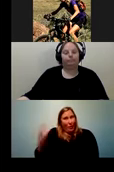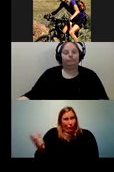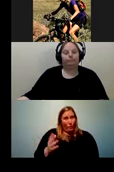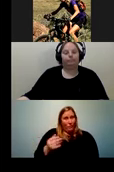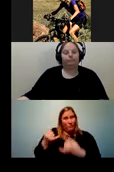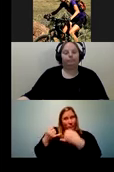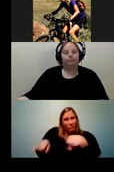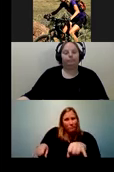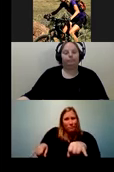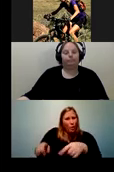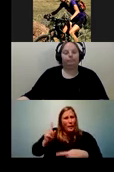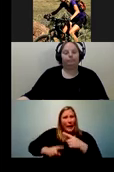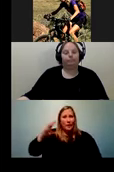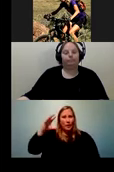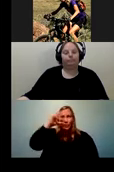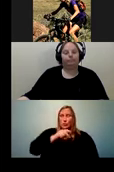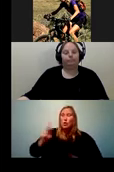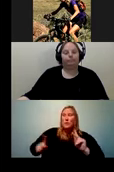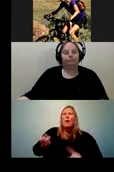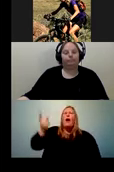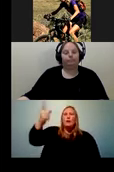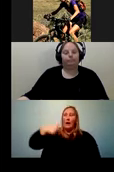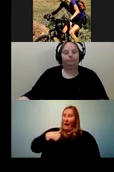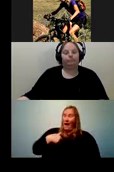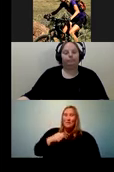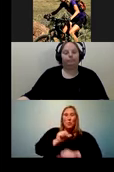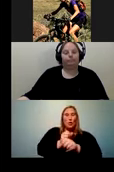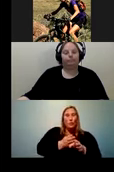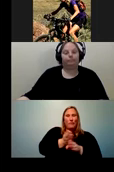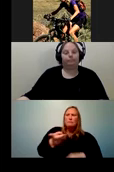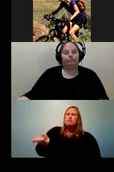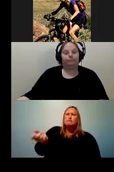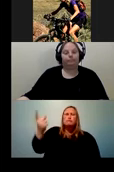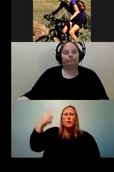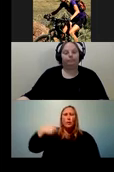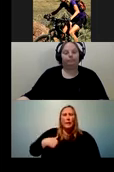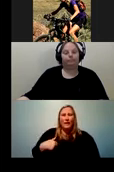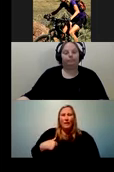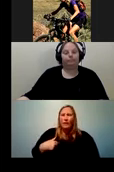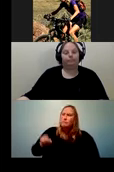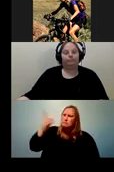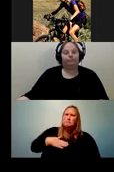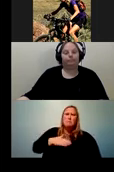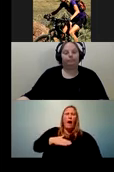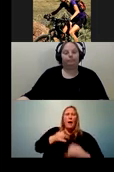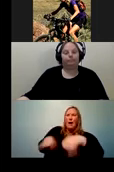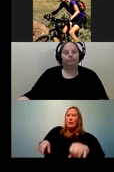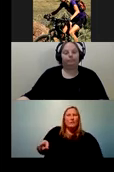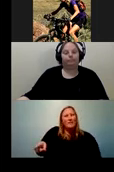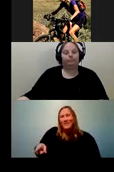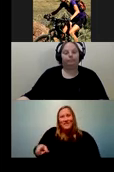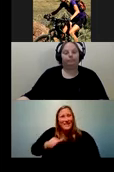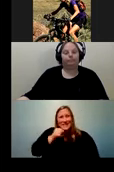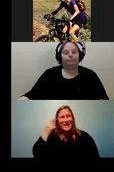people understand because you're a working professional that they understand the boundaries. That's unrealistic thinking on our